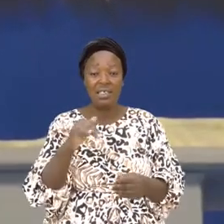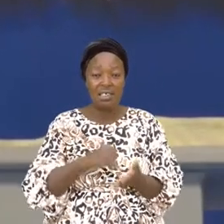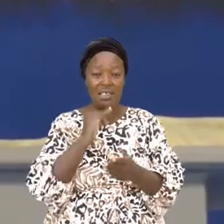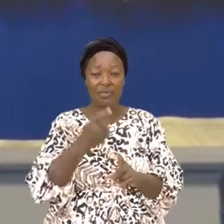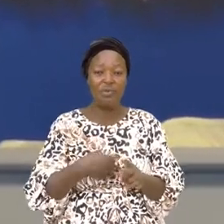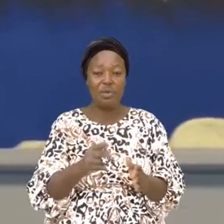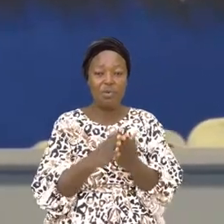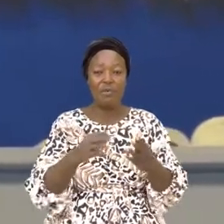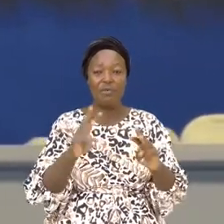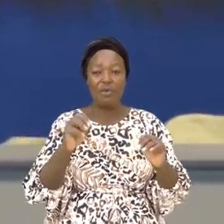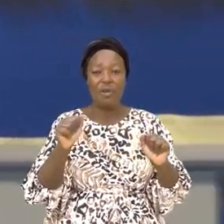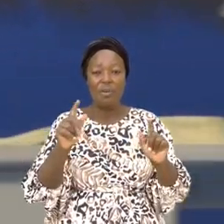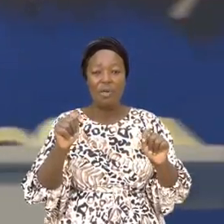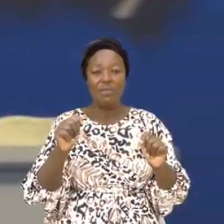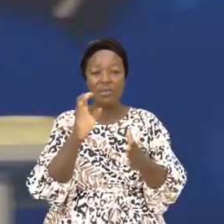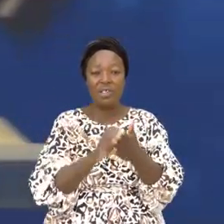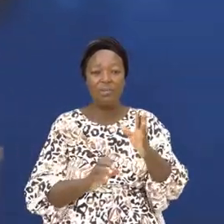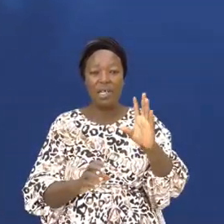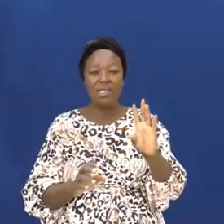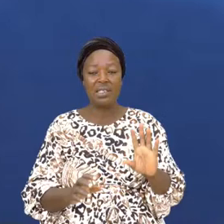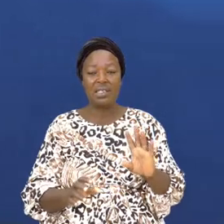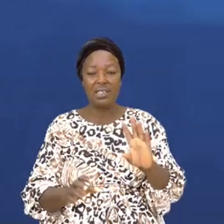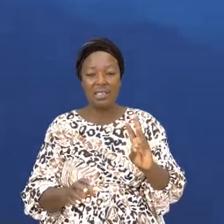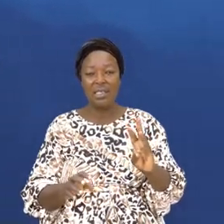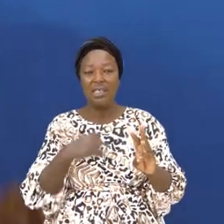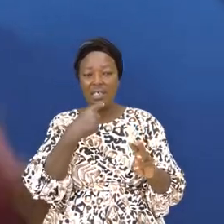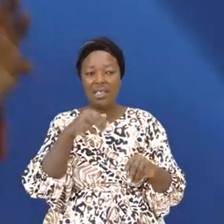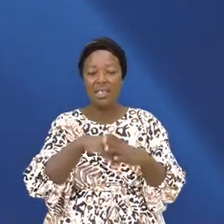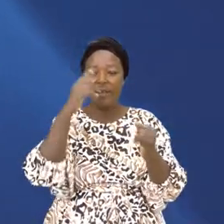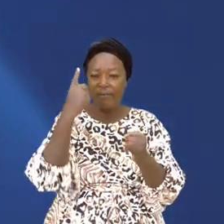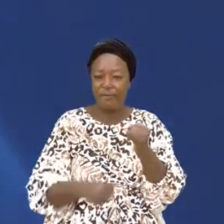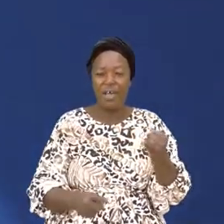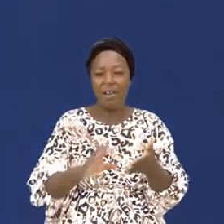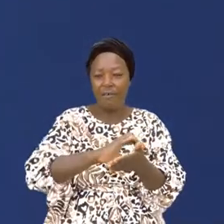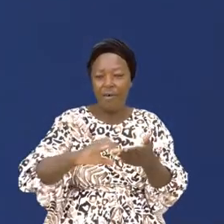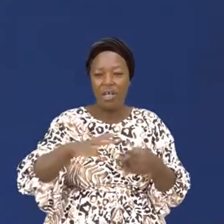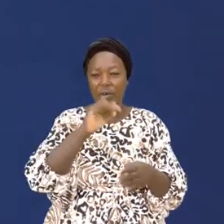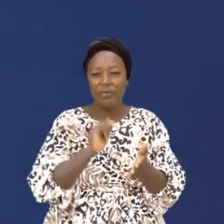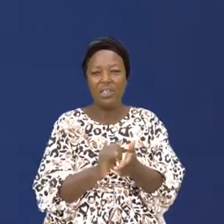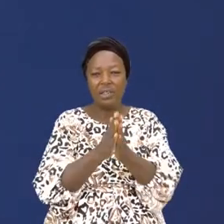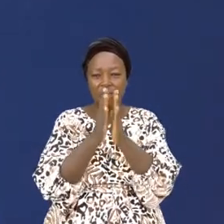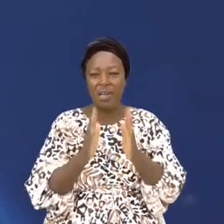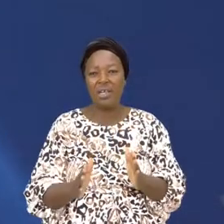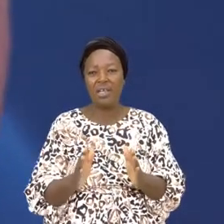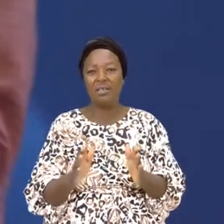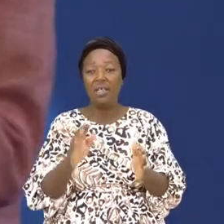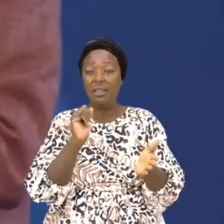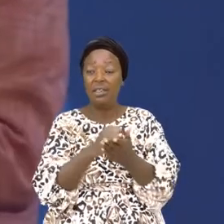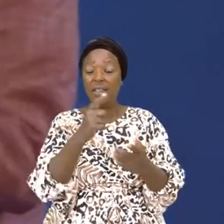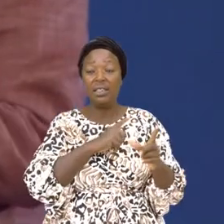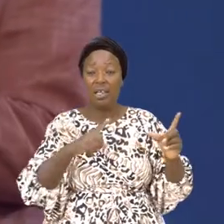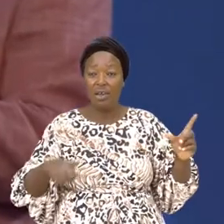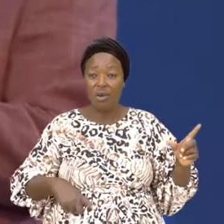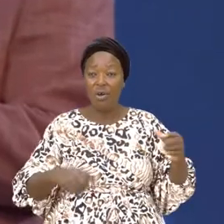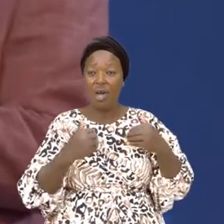6. It says in the final verse of that prayer that the Lord